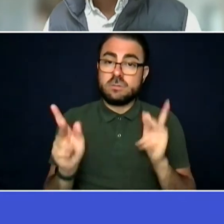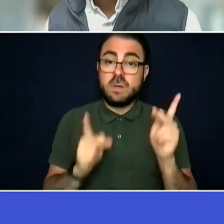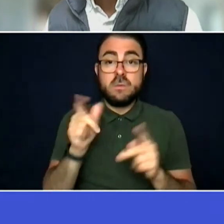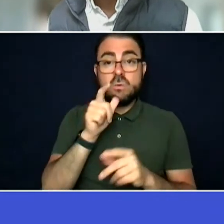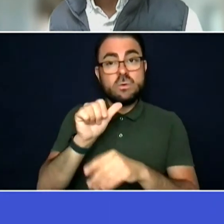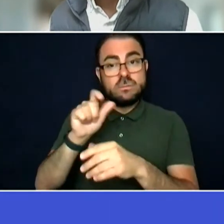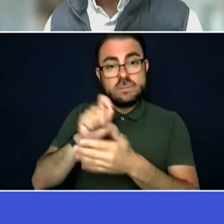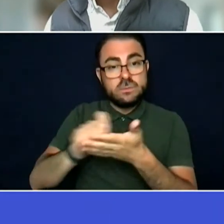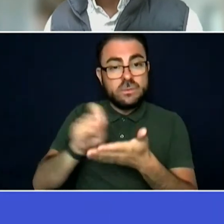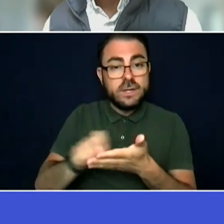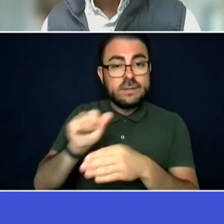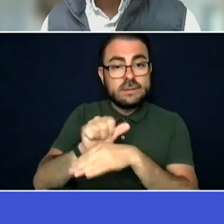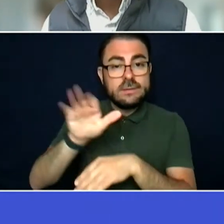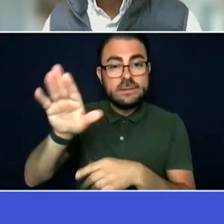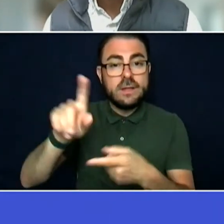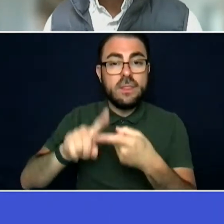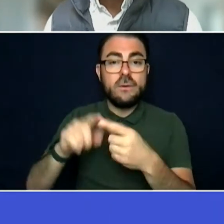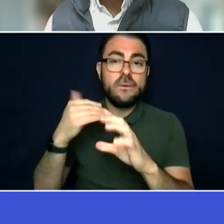email us at